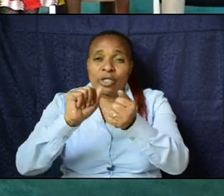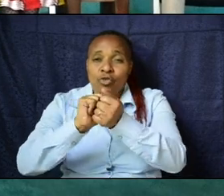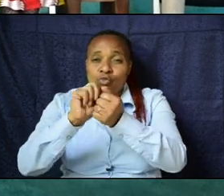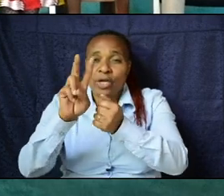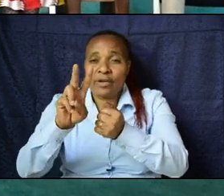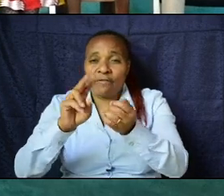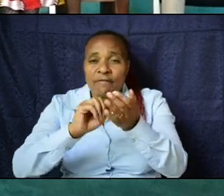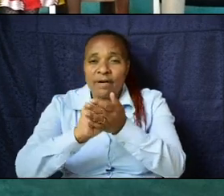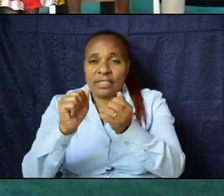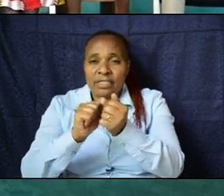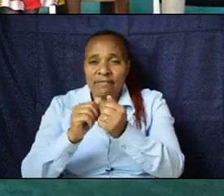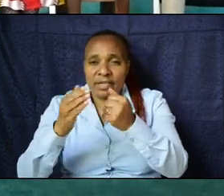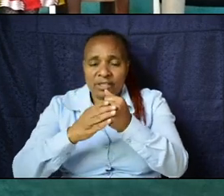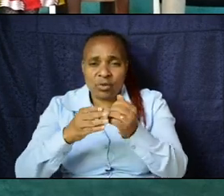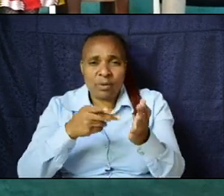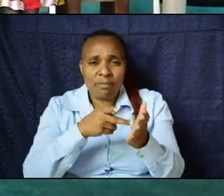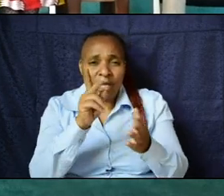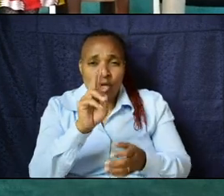Romans 12:17.